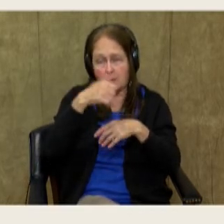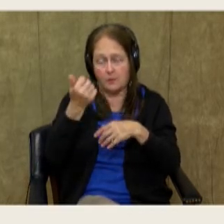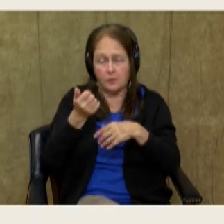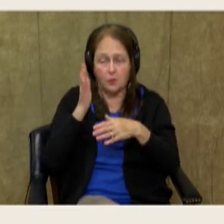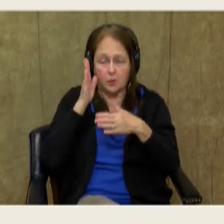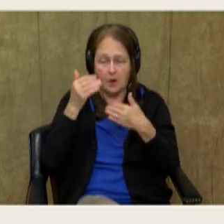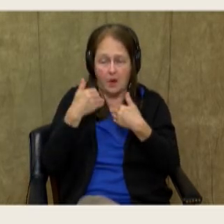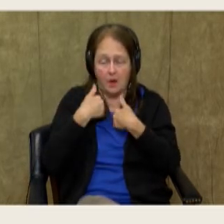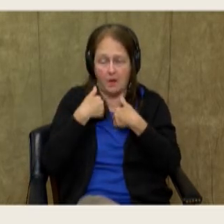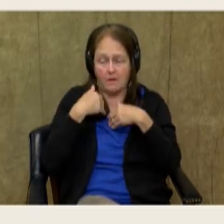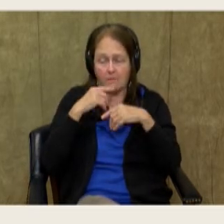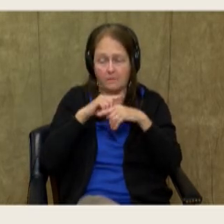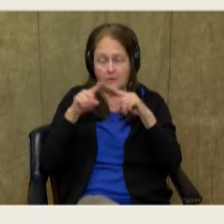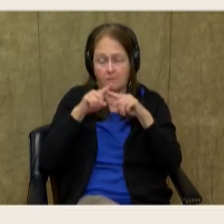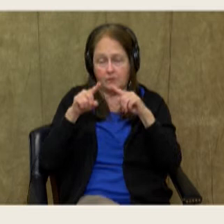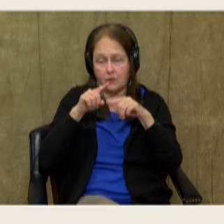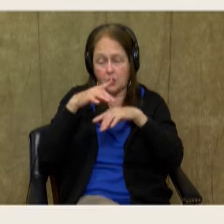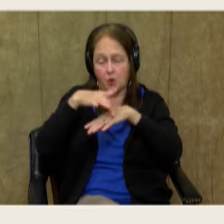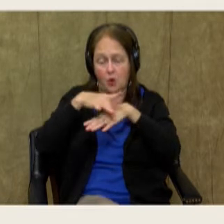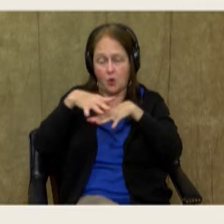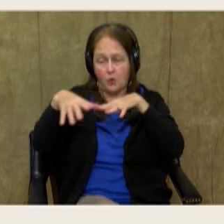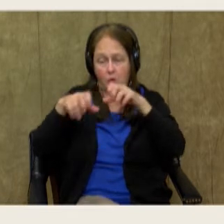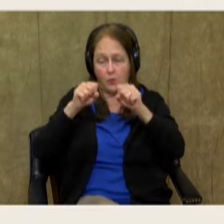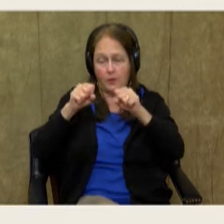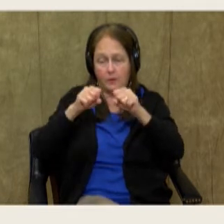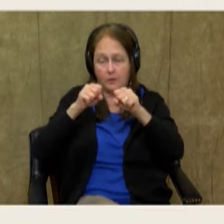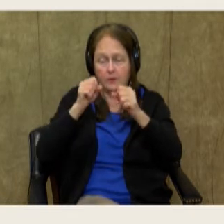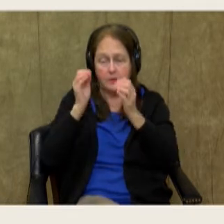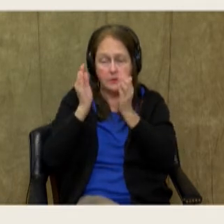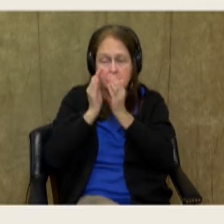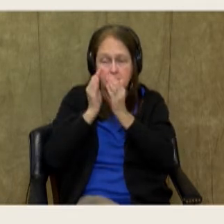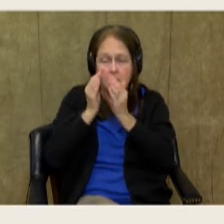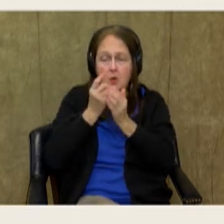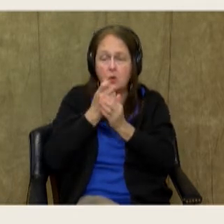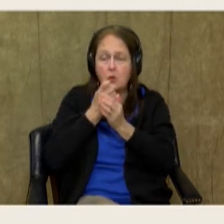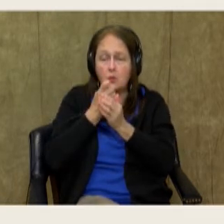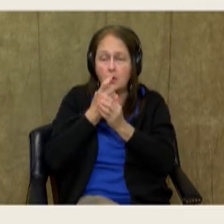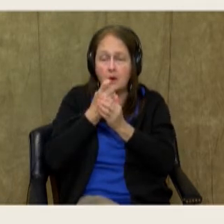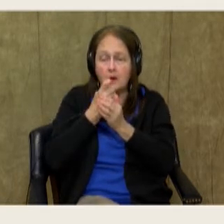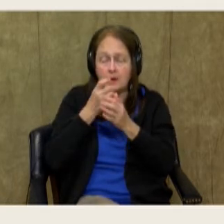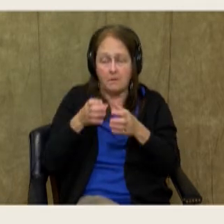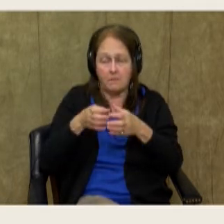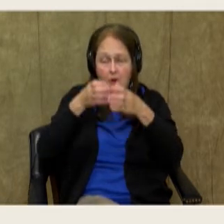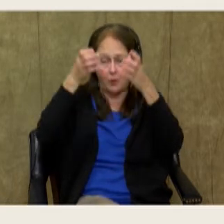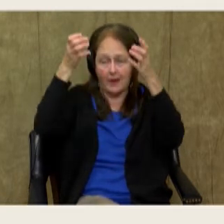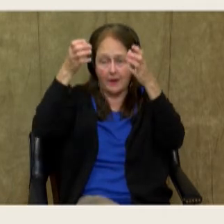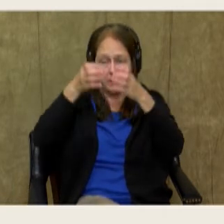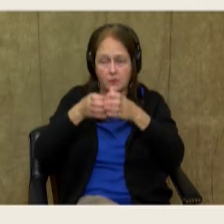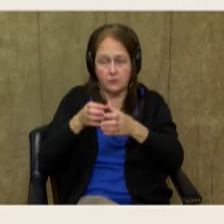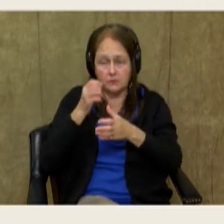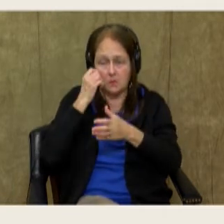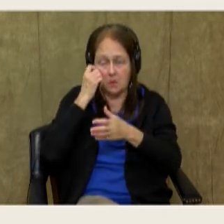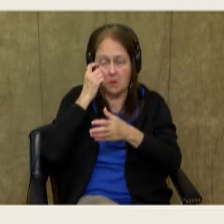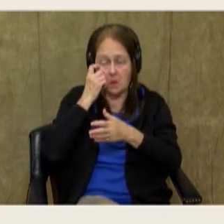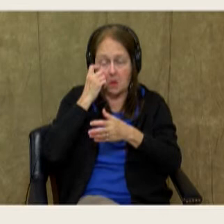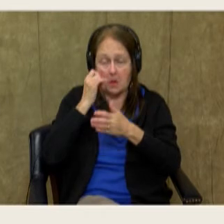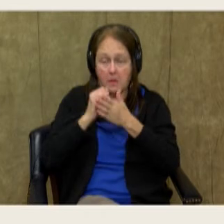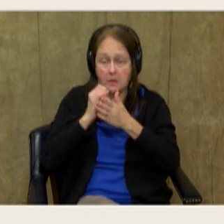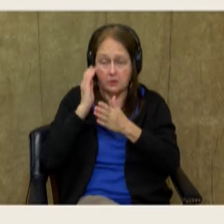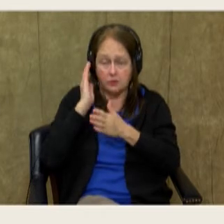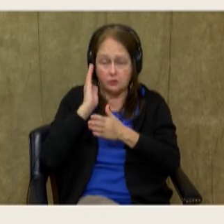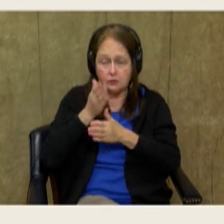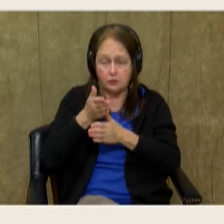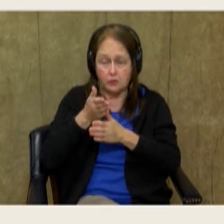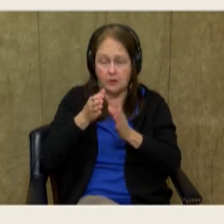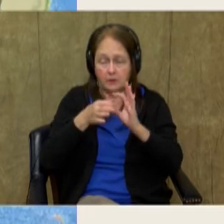got some seismic activity. And then the small red triangles represent volcanic eruptions. So there is a direct